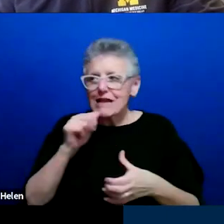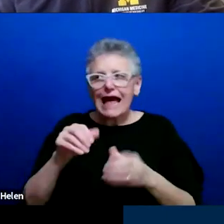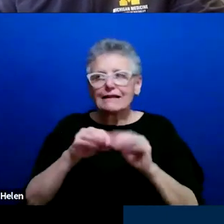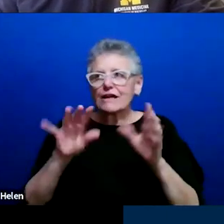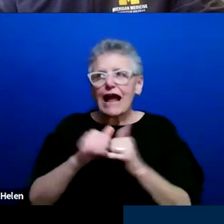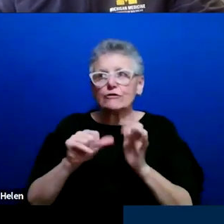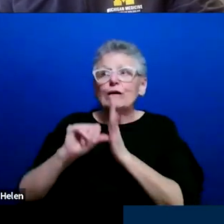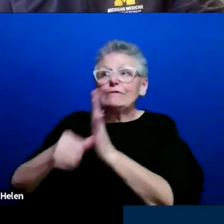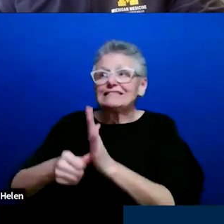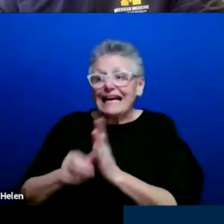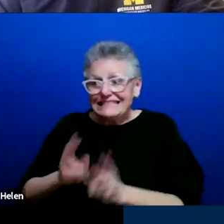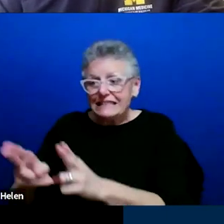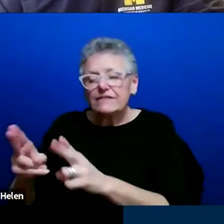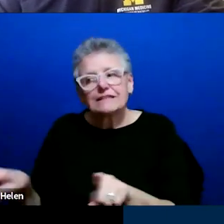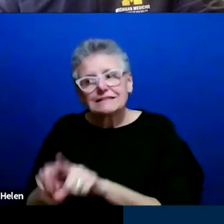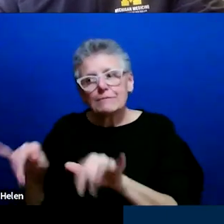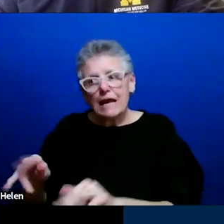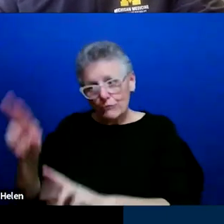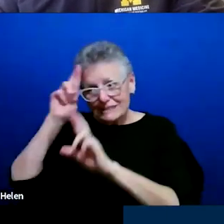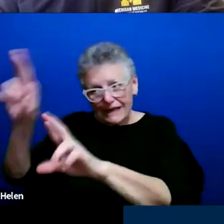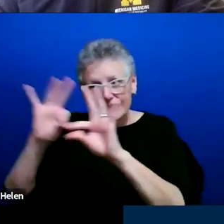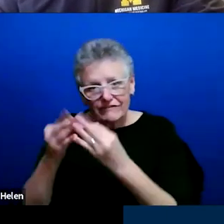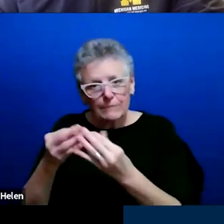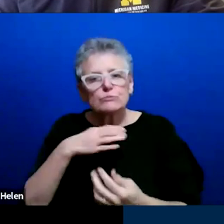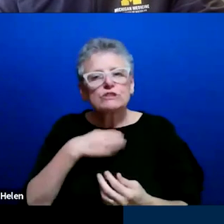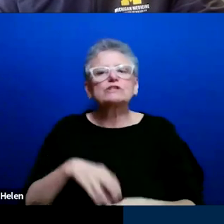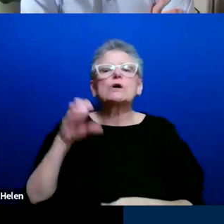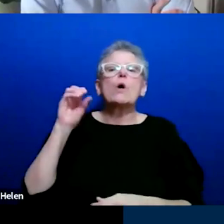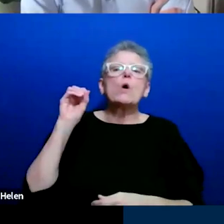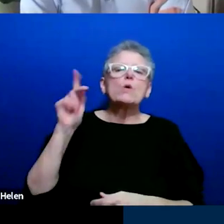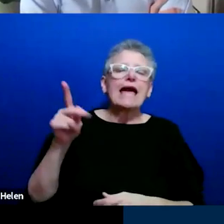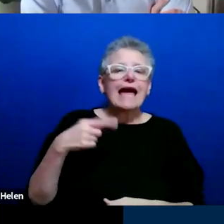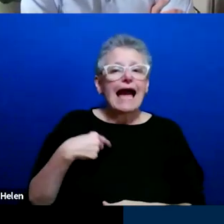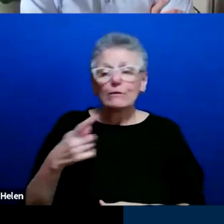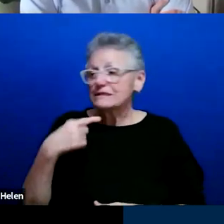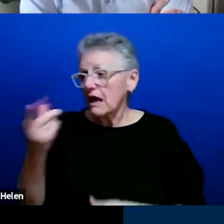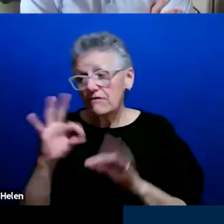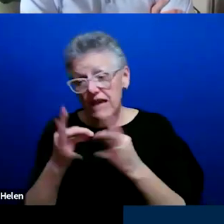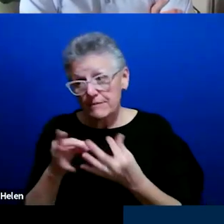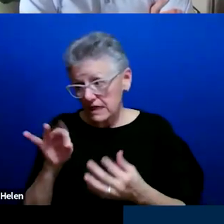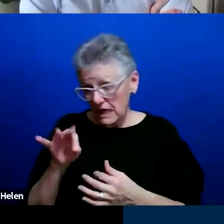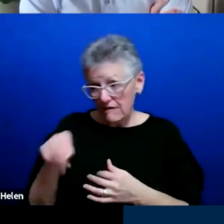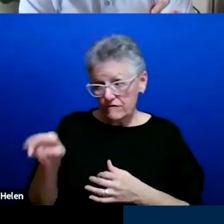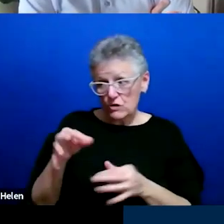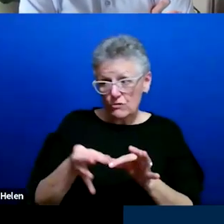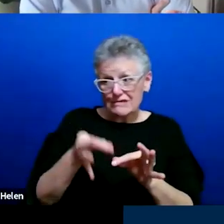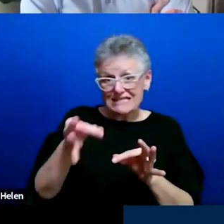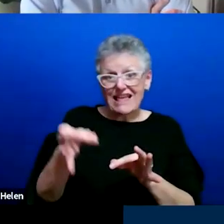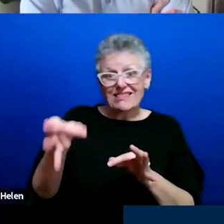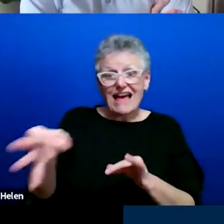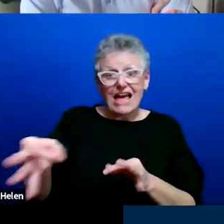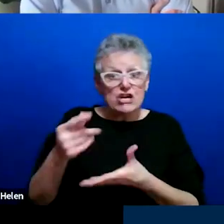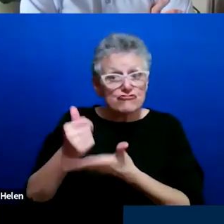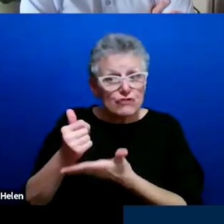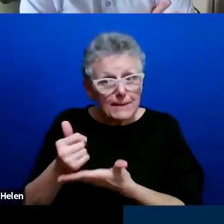emphasize urgency while respecting families' wishes. Oh, I would just tell them, if you delay